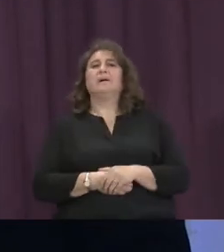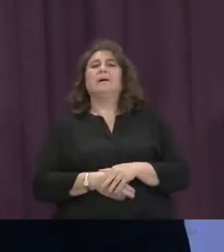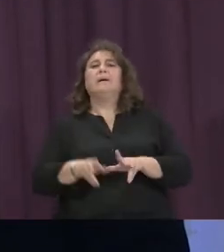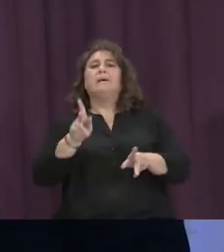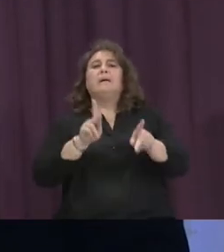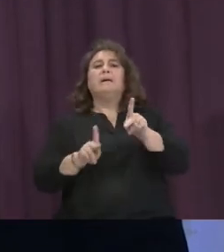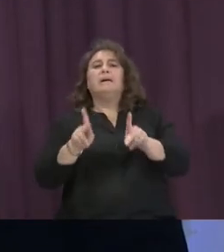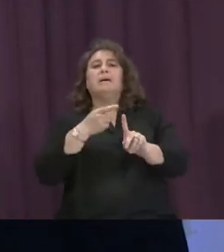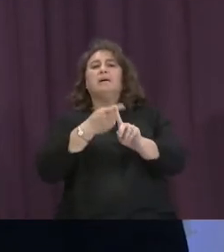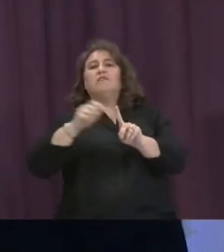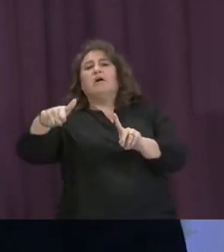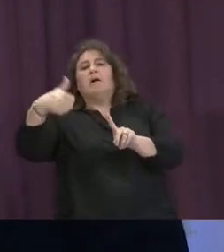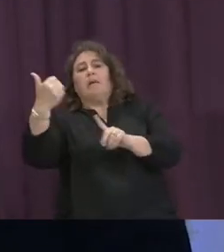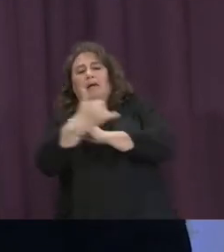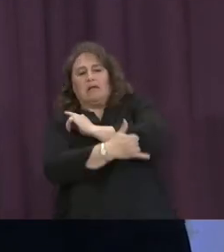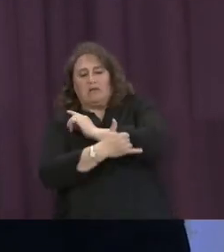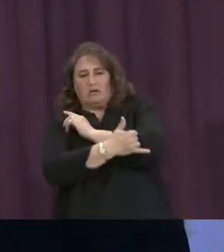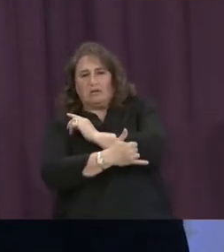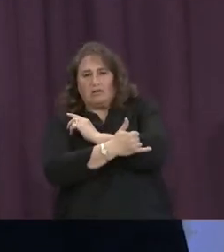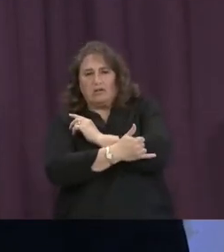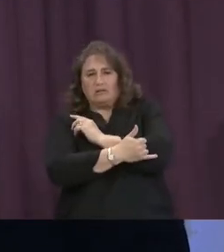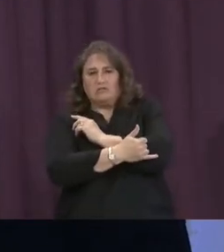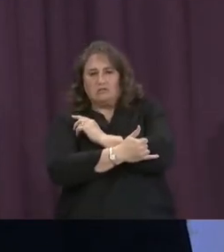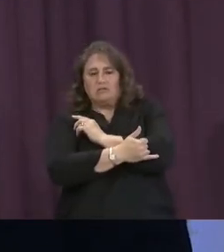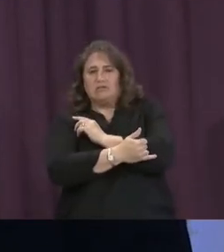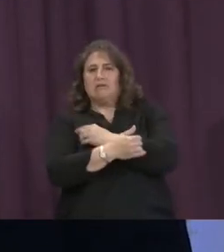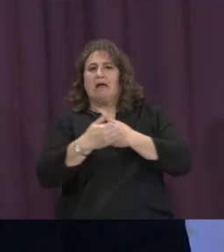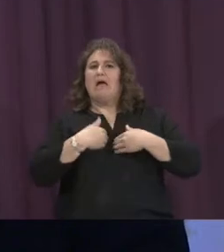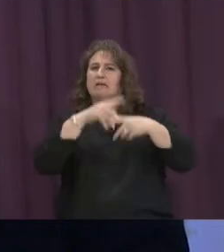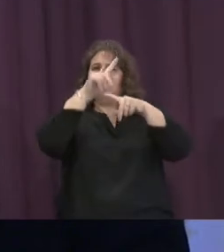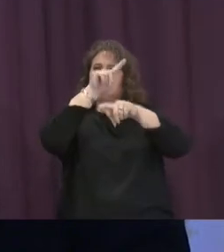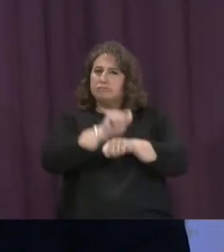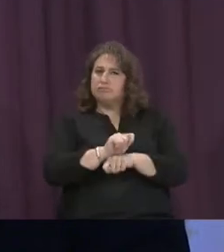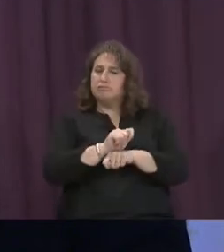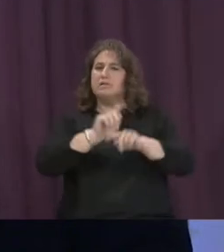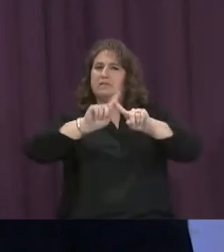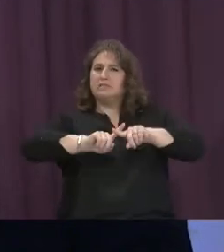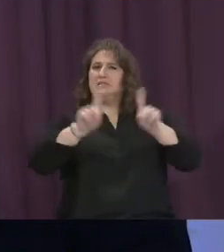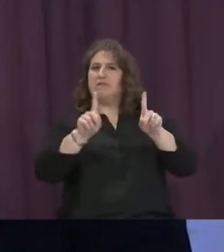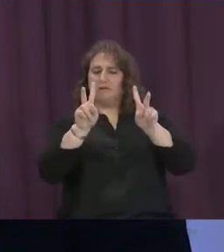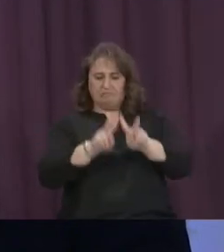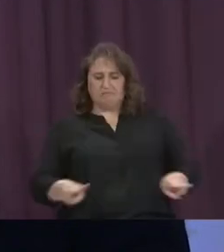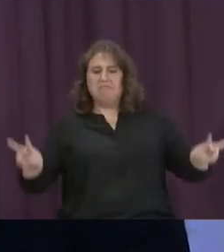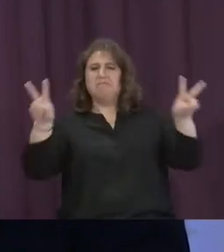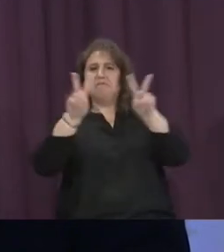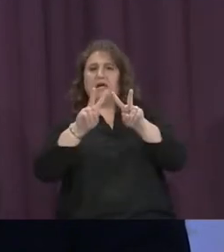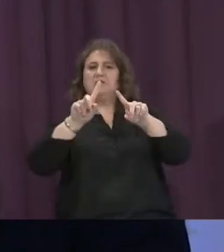from different countries have different, like say traditions, different values.